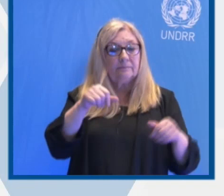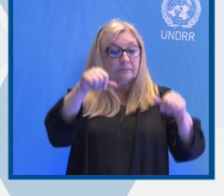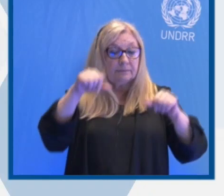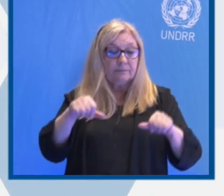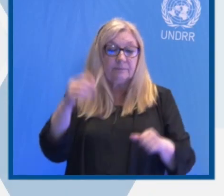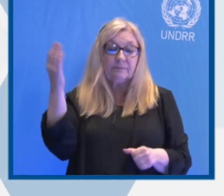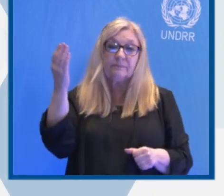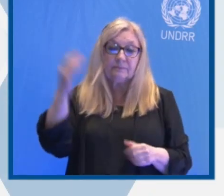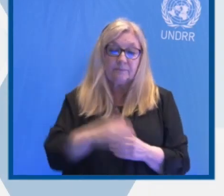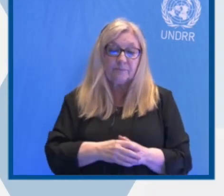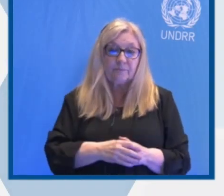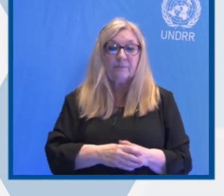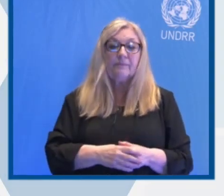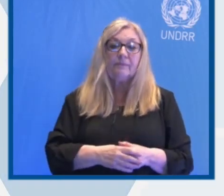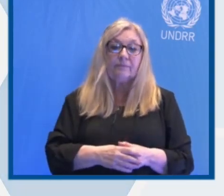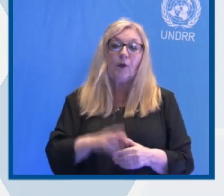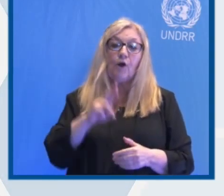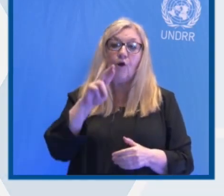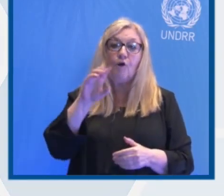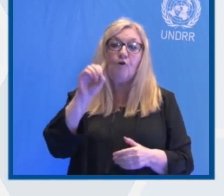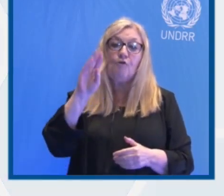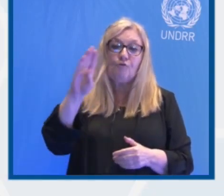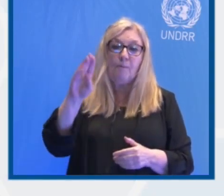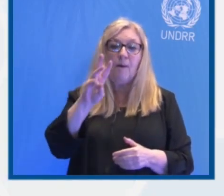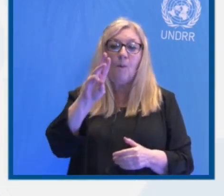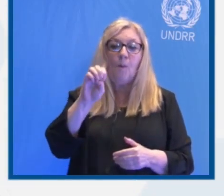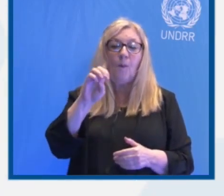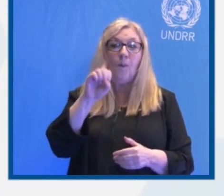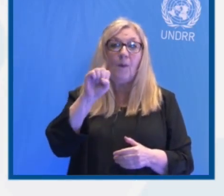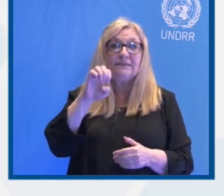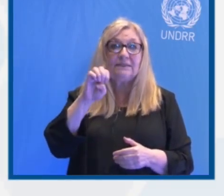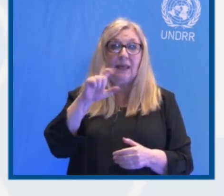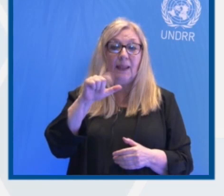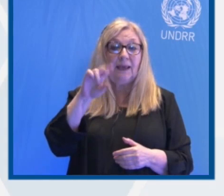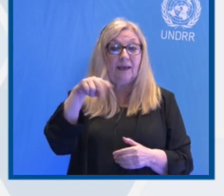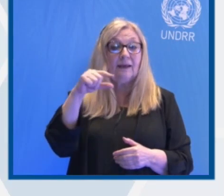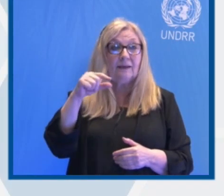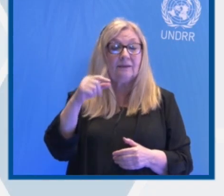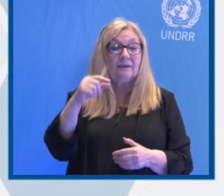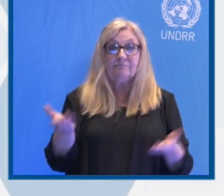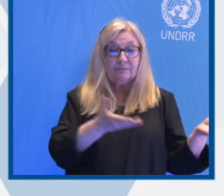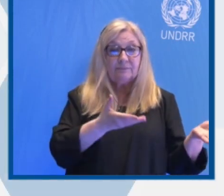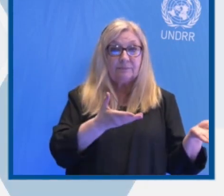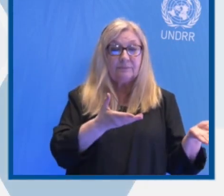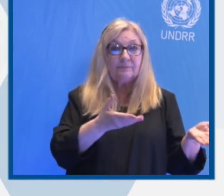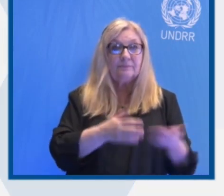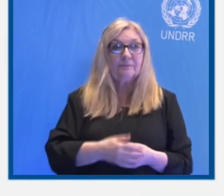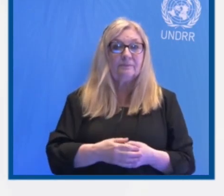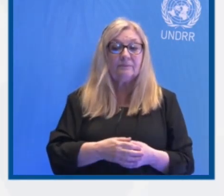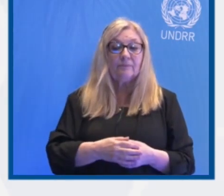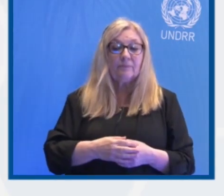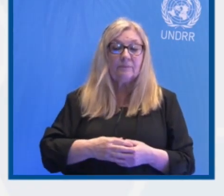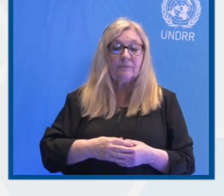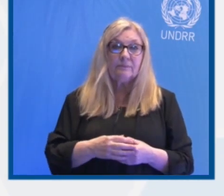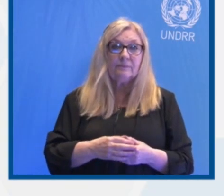Mr. Rob Wesseling. The floor is yours. Thank you so much. So yes, I am